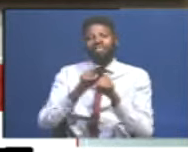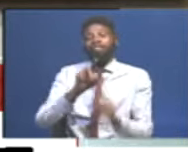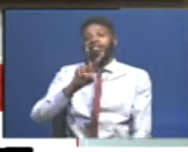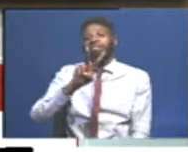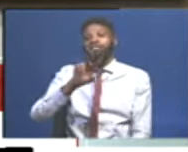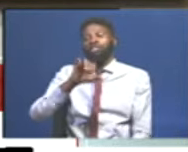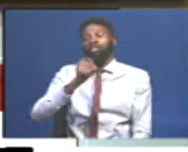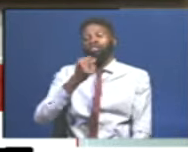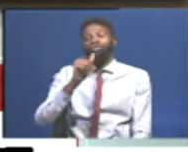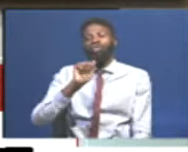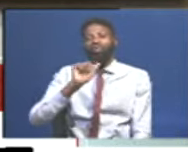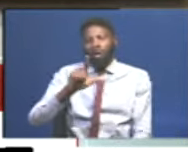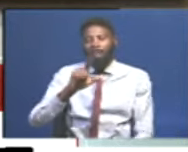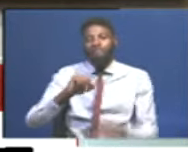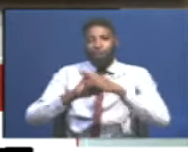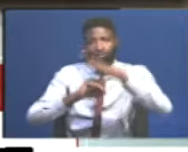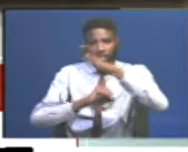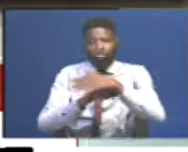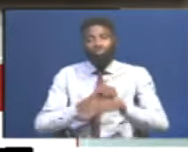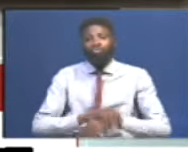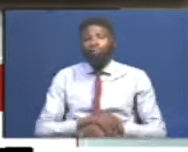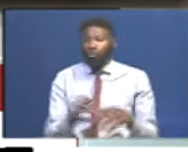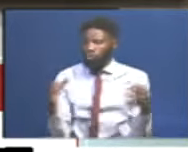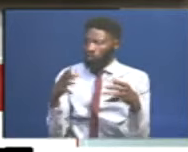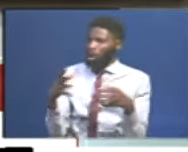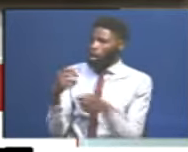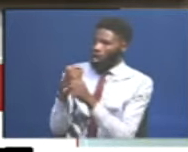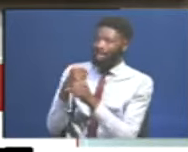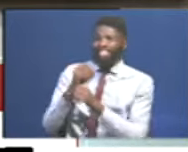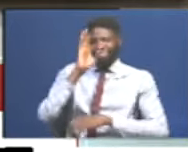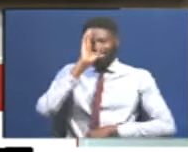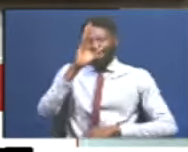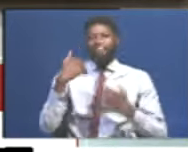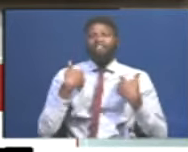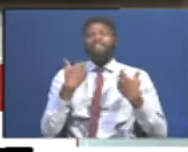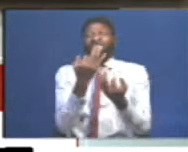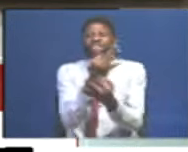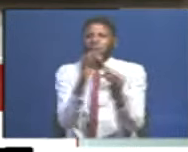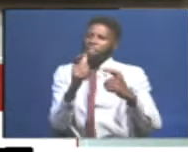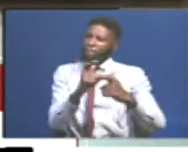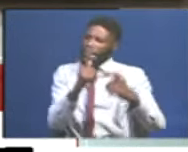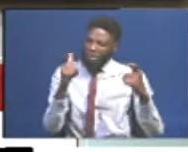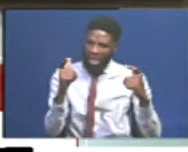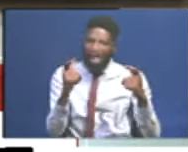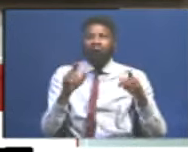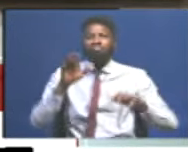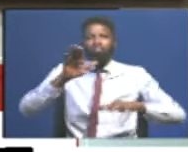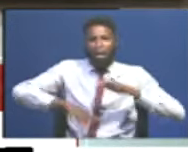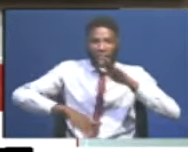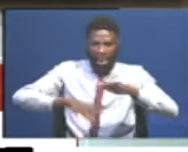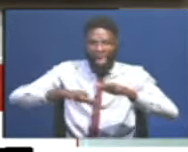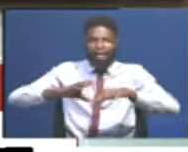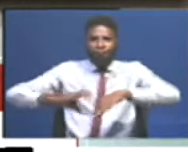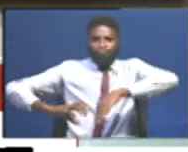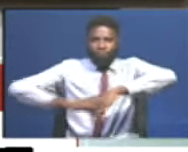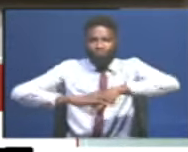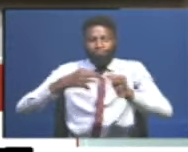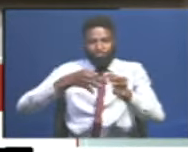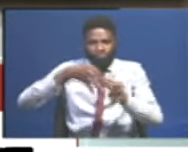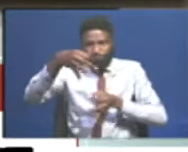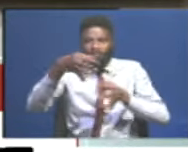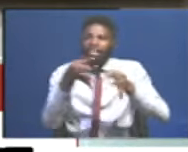The organizations on Sunday conducted a free mega artificial limbs measurement in Parklands, Nairobi,